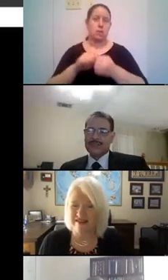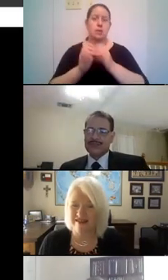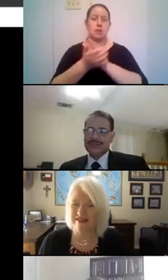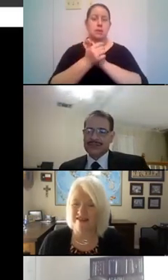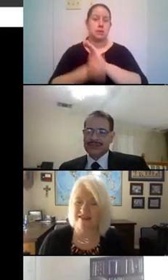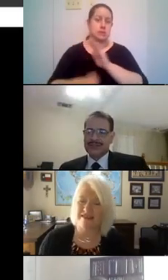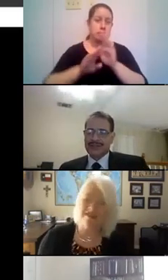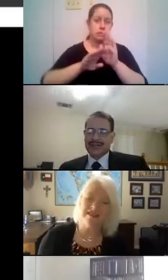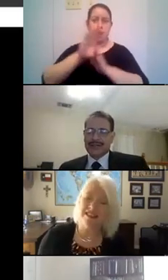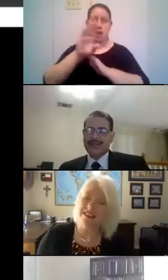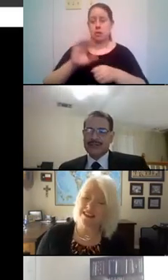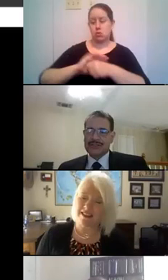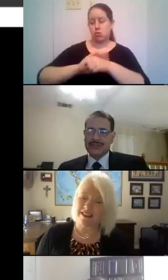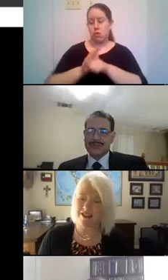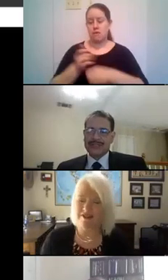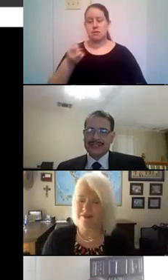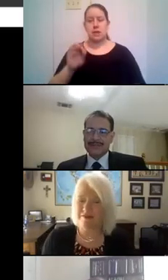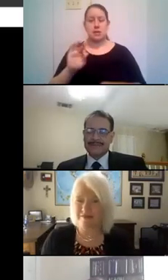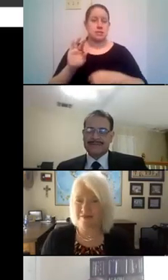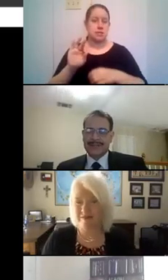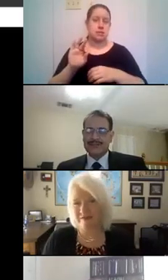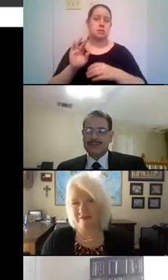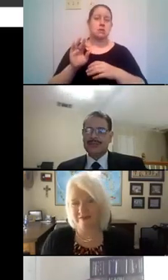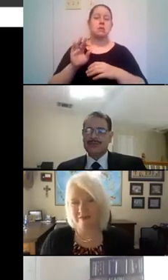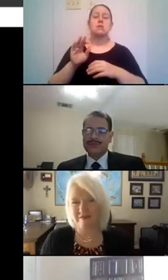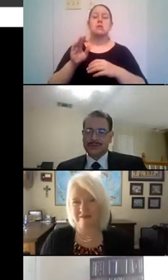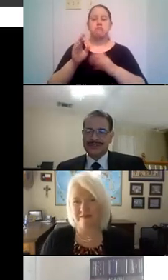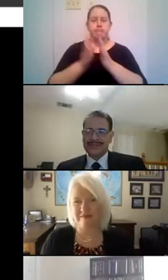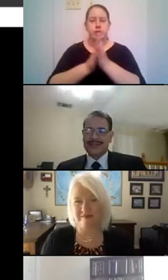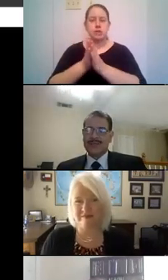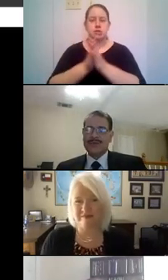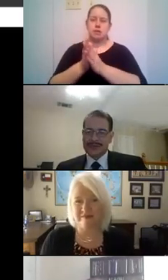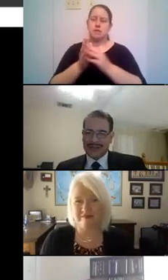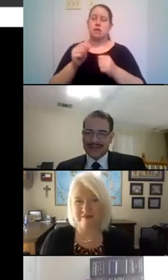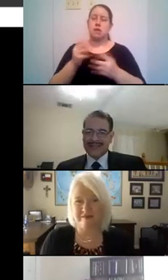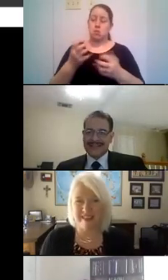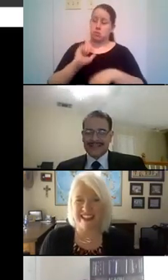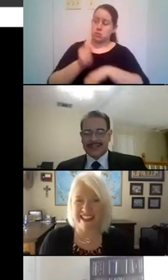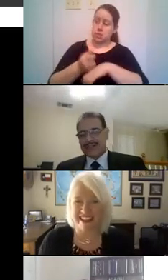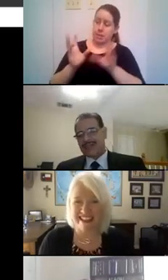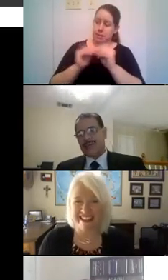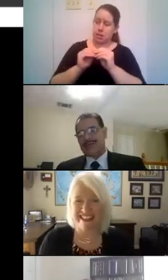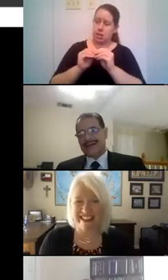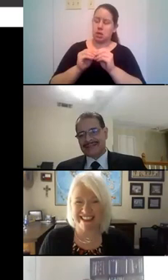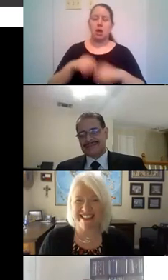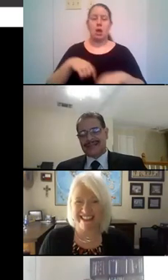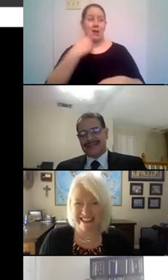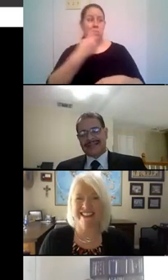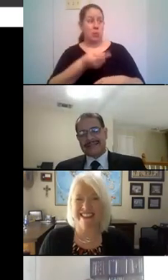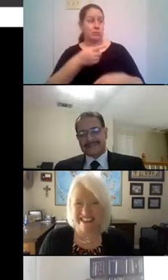COVID-19 special initiative. He wanted to set up a meeting. I told him what I was doing, where I was at. He said, okay, call me